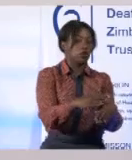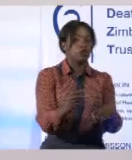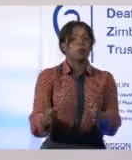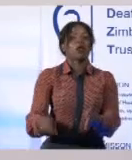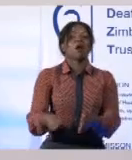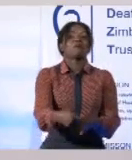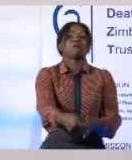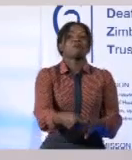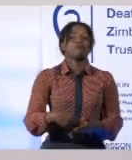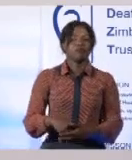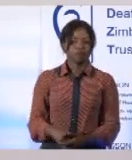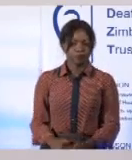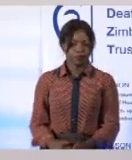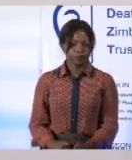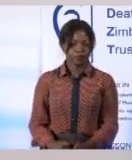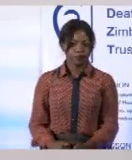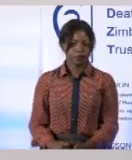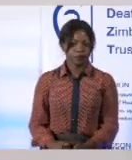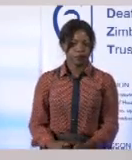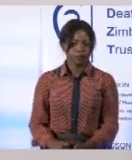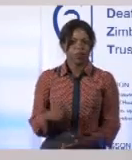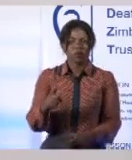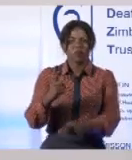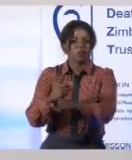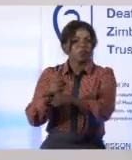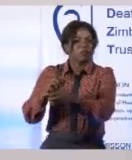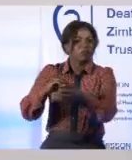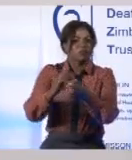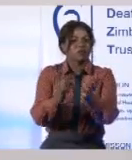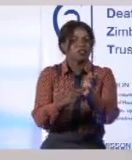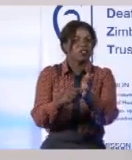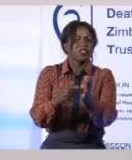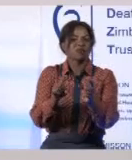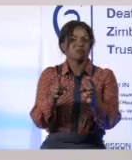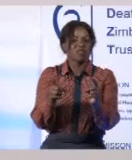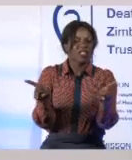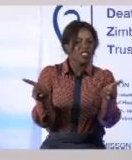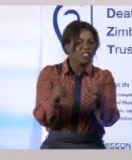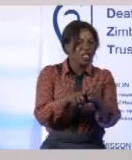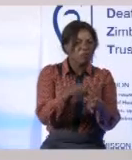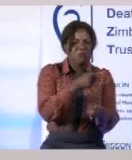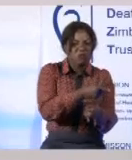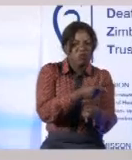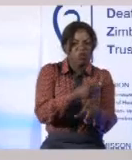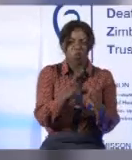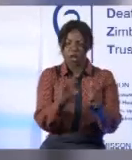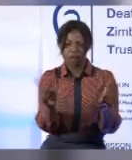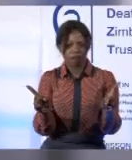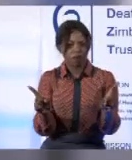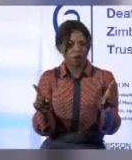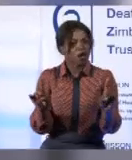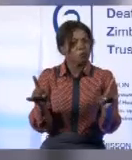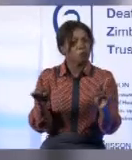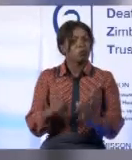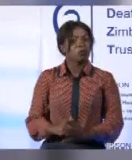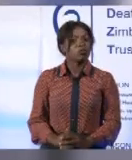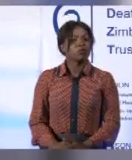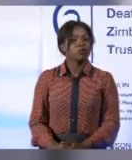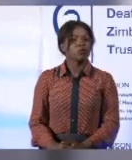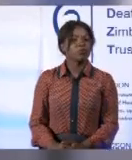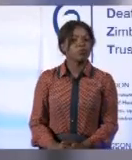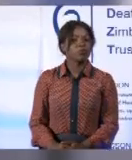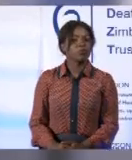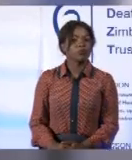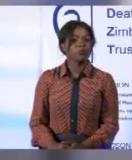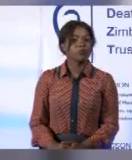have relationships. Is it the same mode of transacting? Let